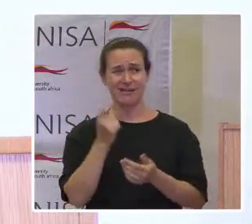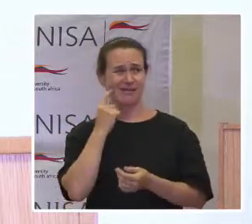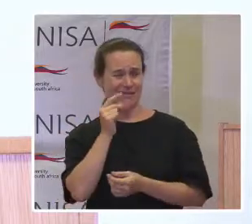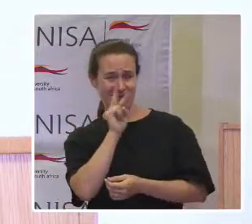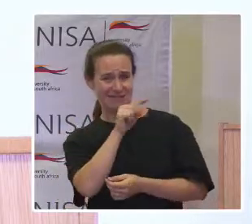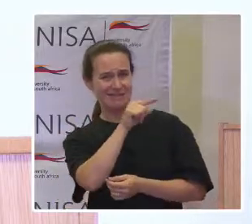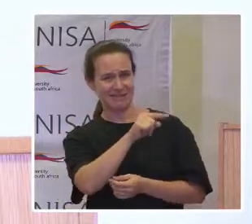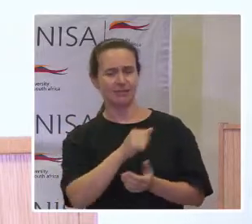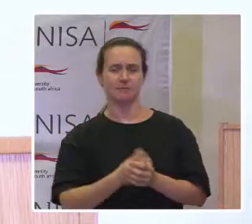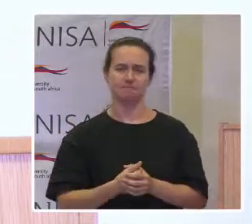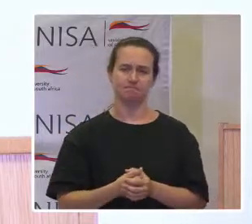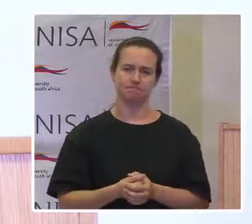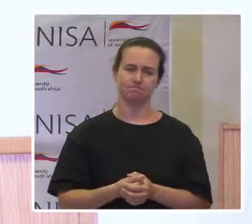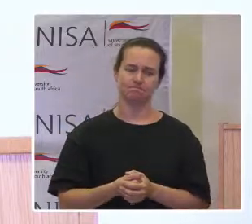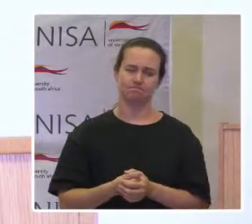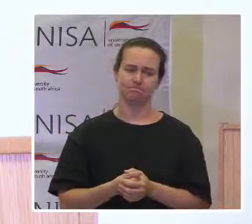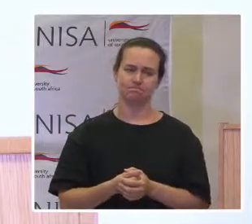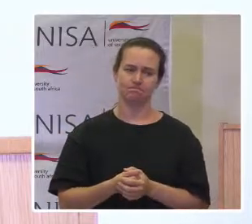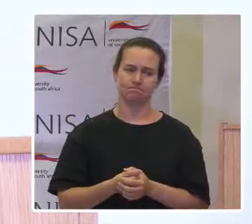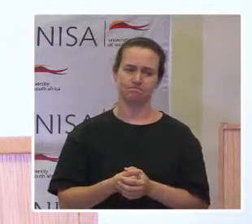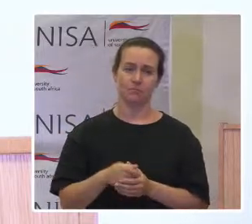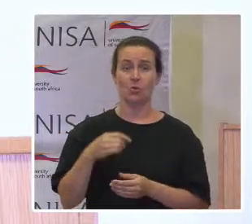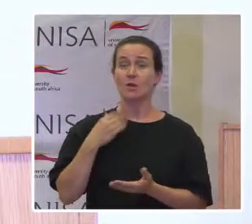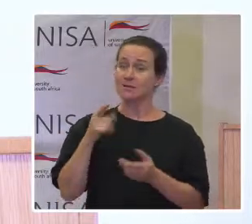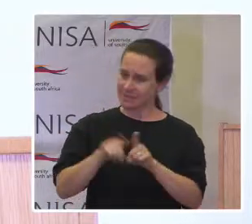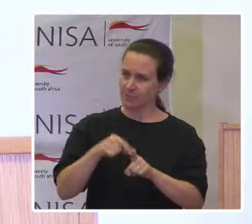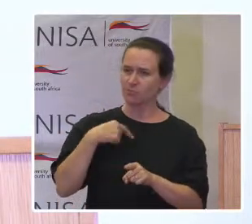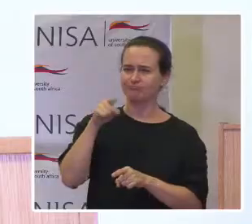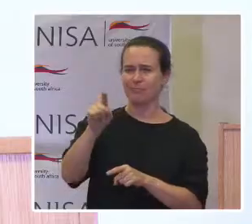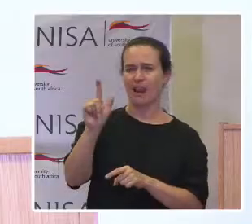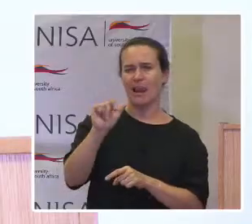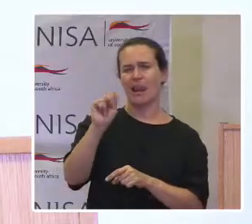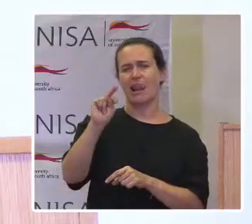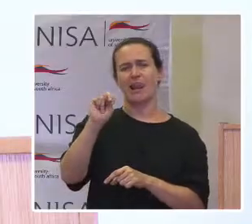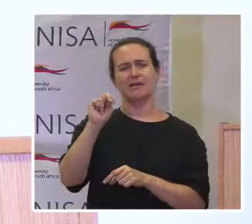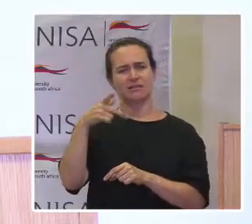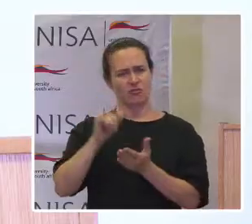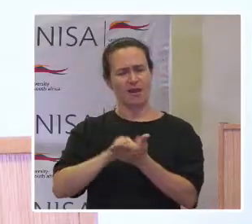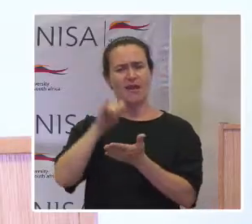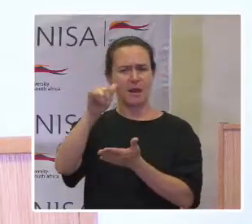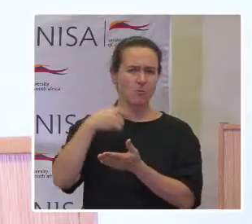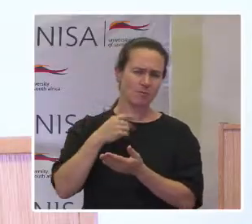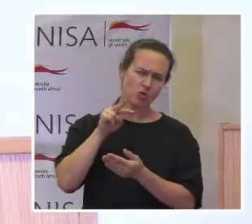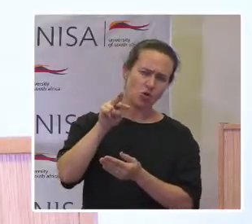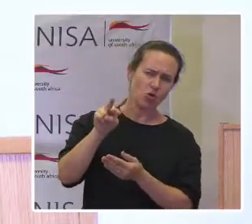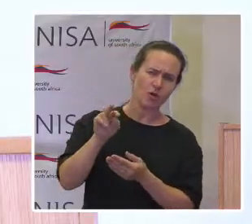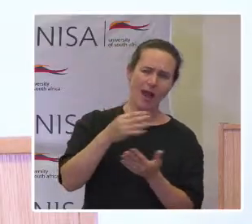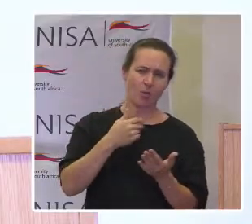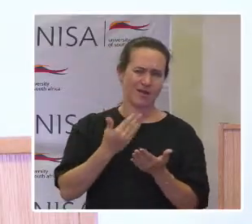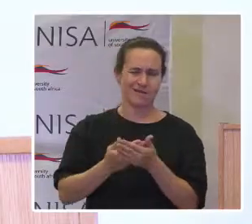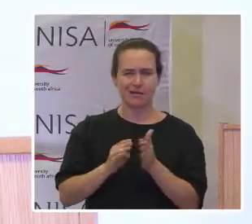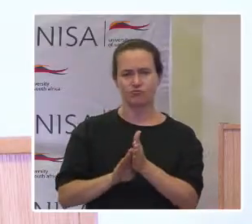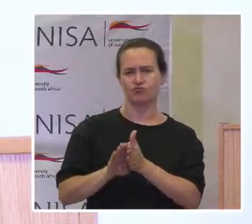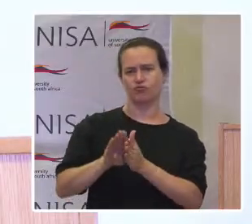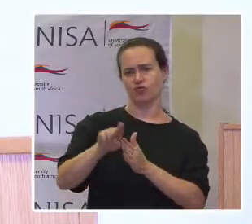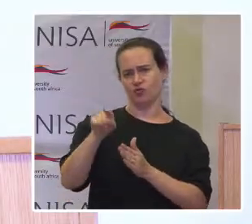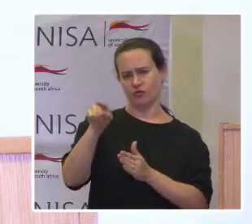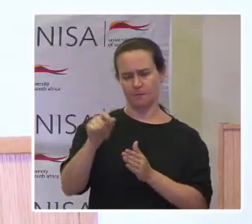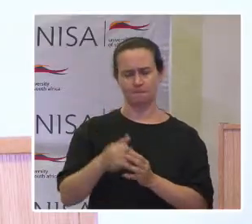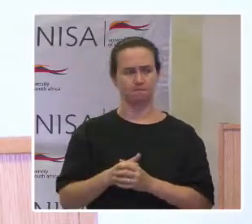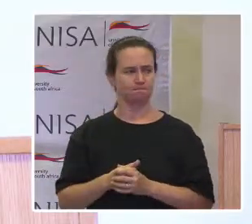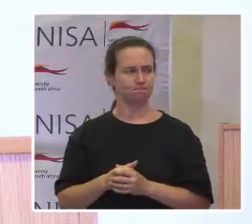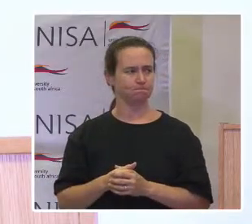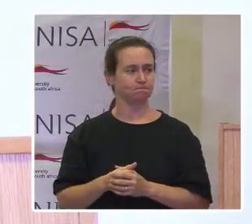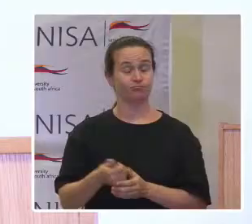not also looking at our Lanseria airport to say, what is it that can be done in order to improve on this? And